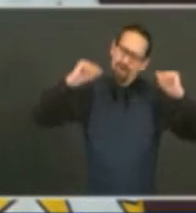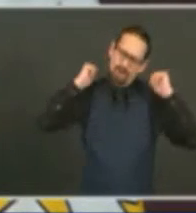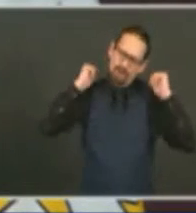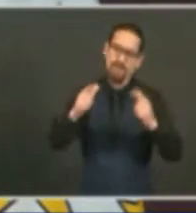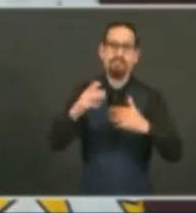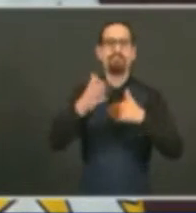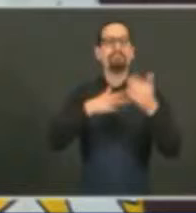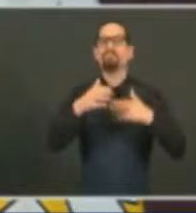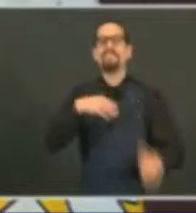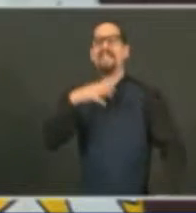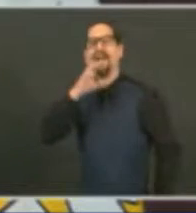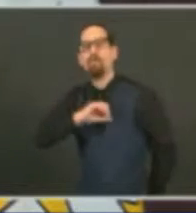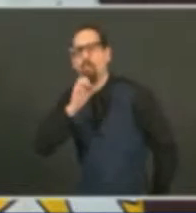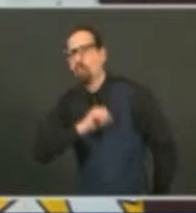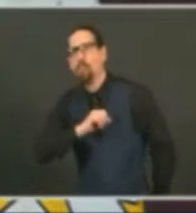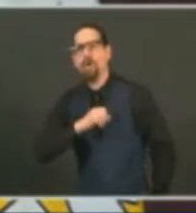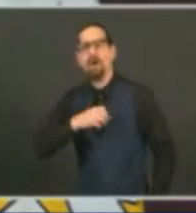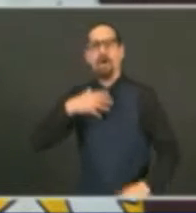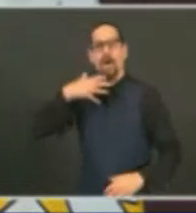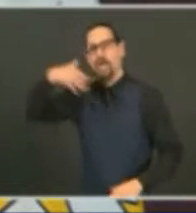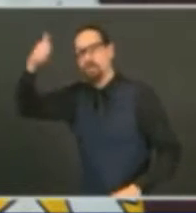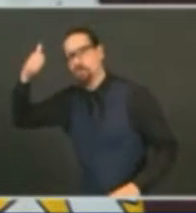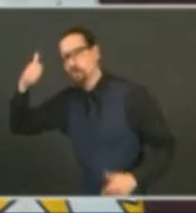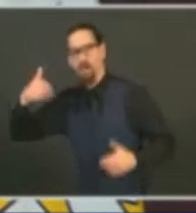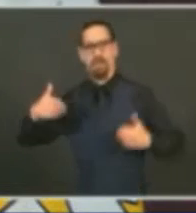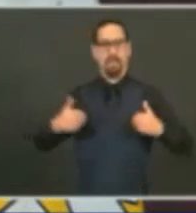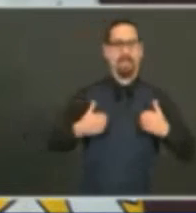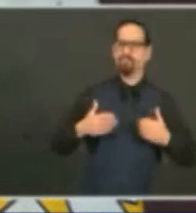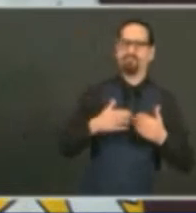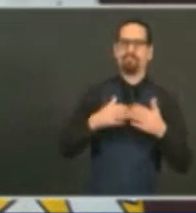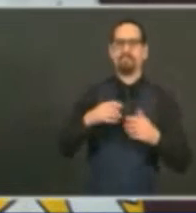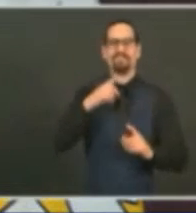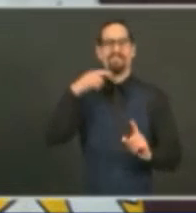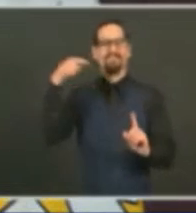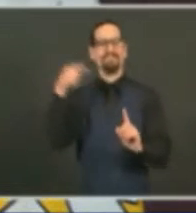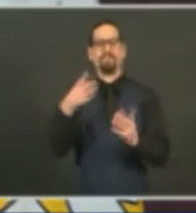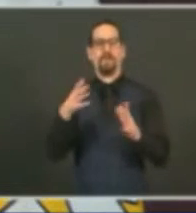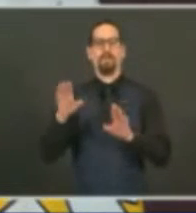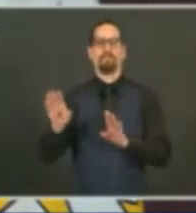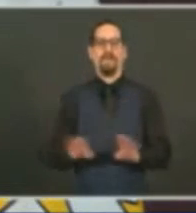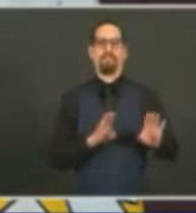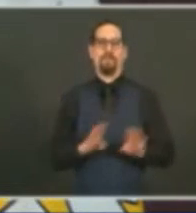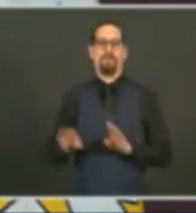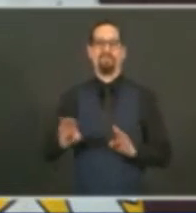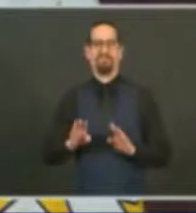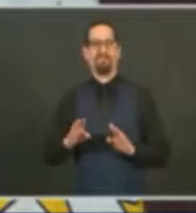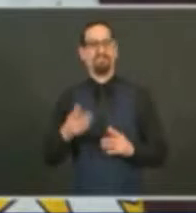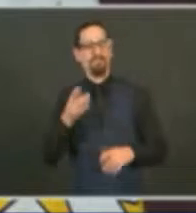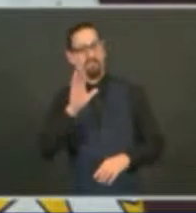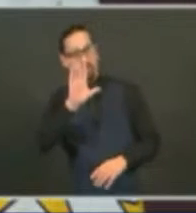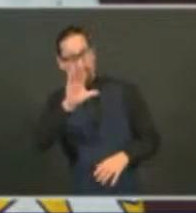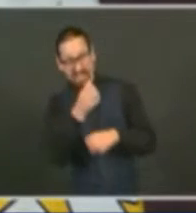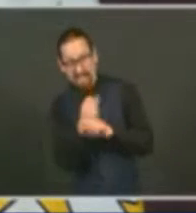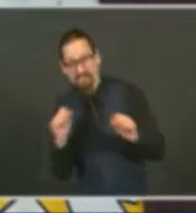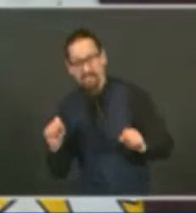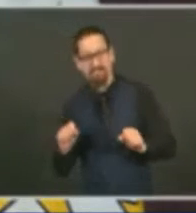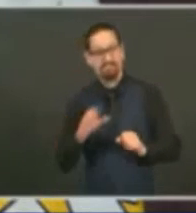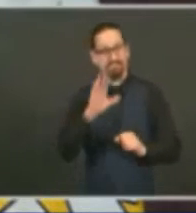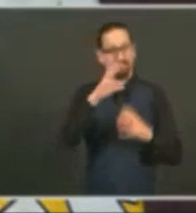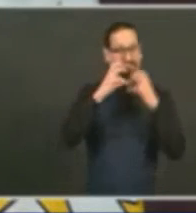you do in behavior will have an impact on you and your loved ones and those around you.